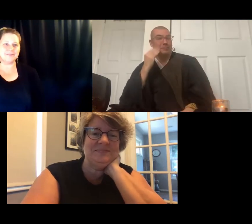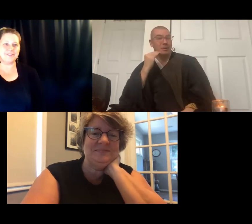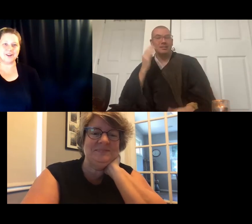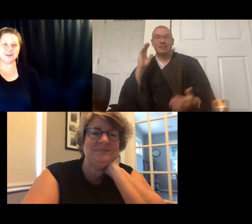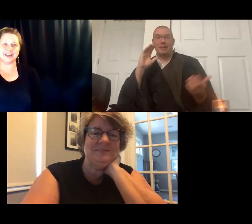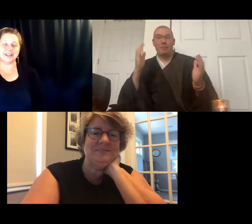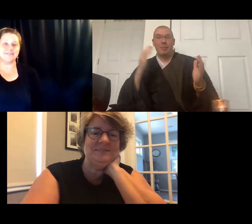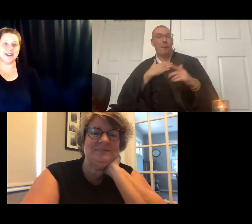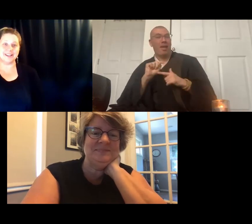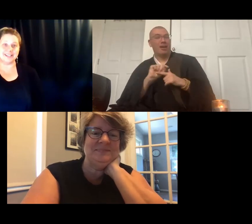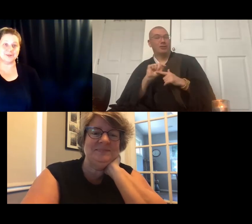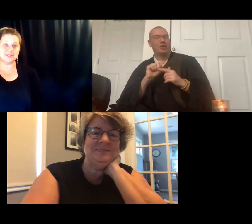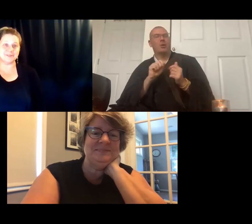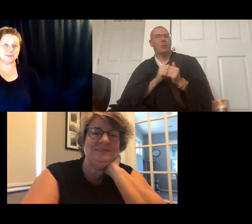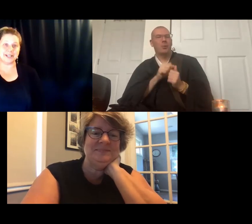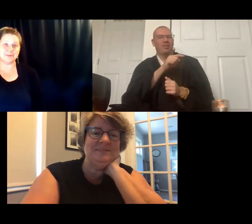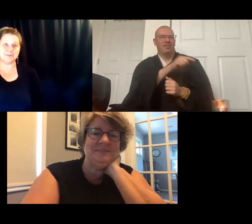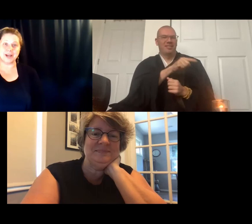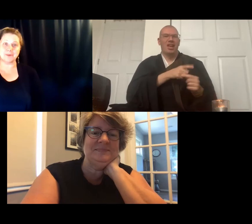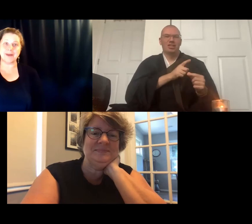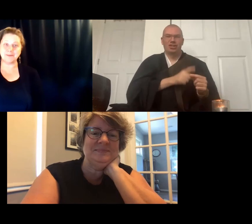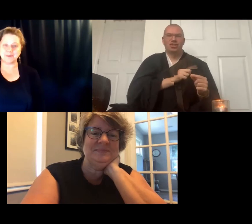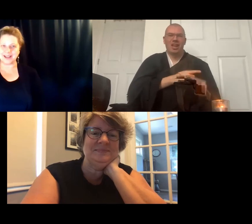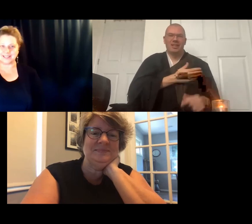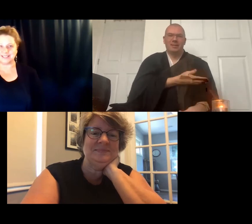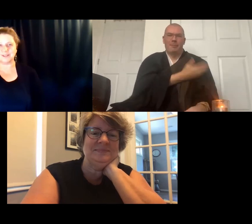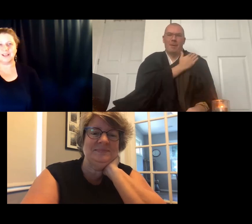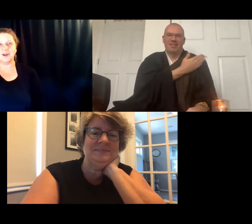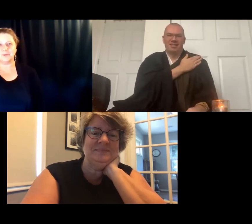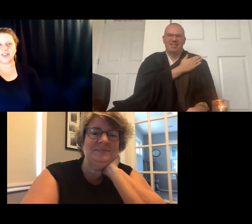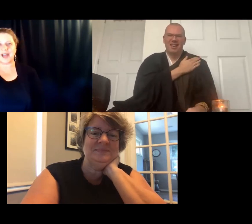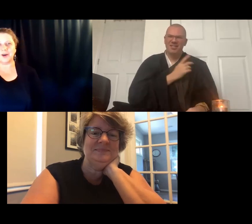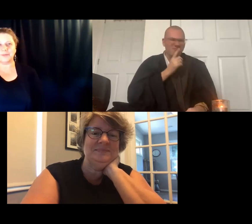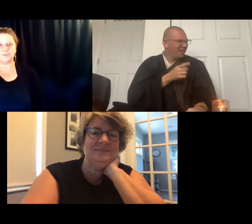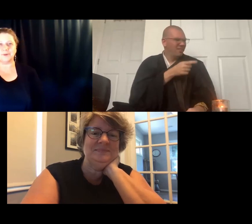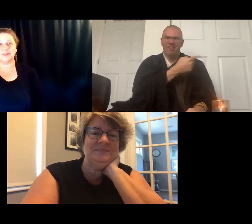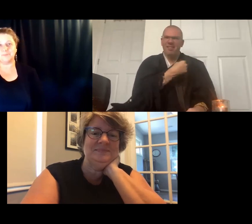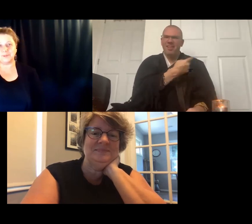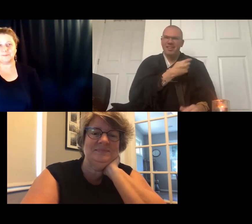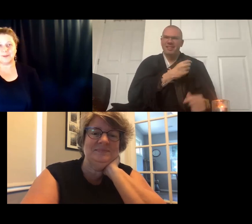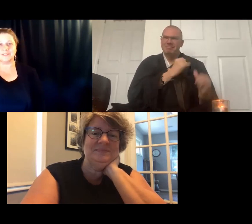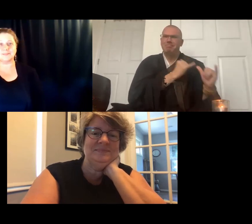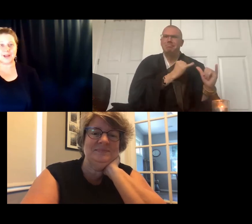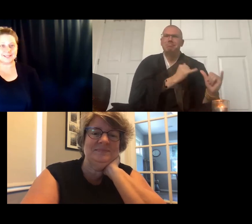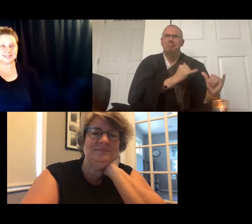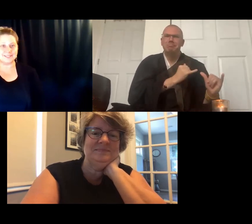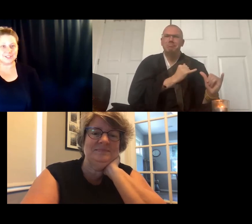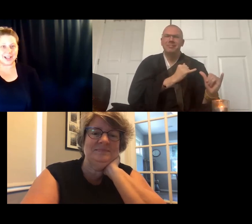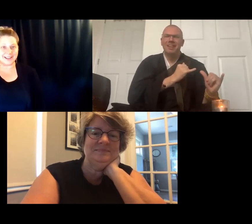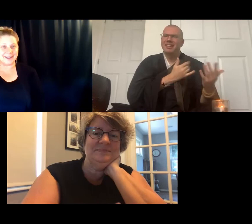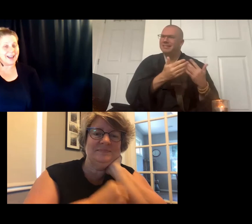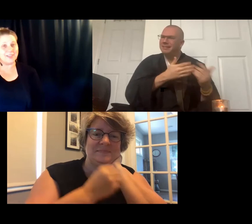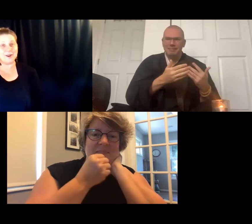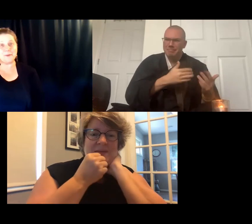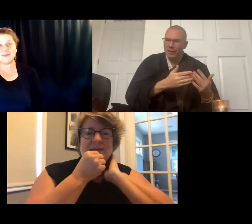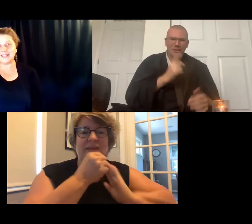been very fun and interesting for me to compare my practice with how people and Buddhist monks practice in